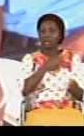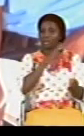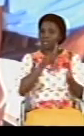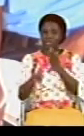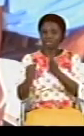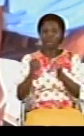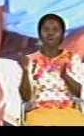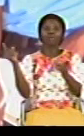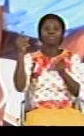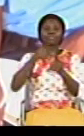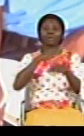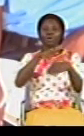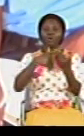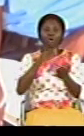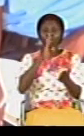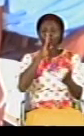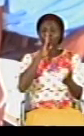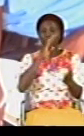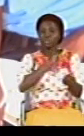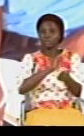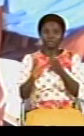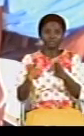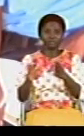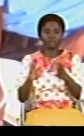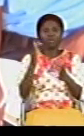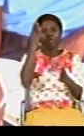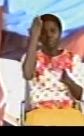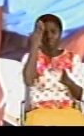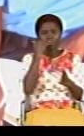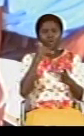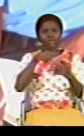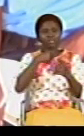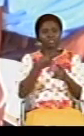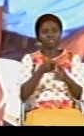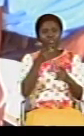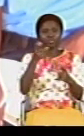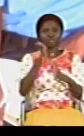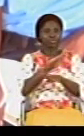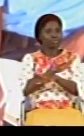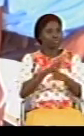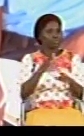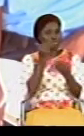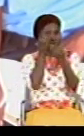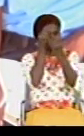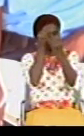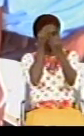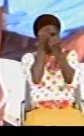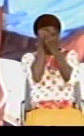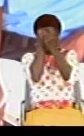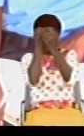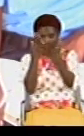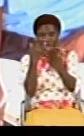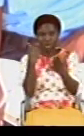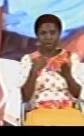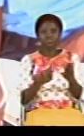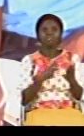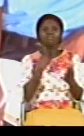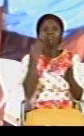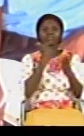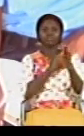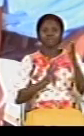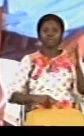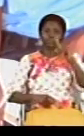then didst thou not obey the voice of the Lord, but didst fly upon